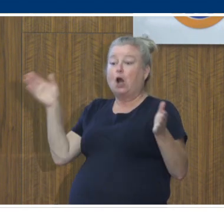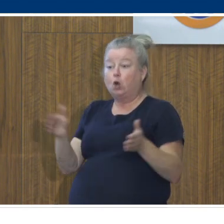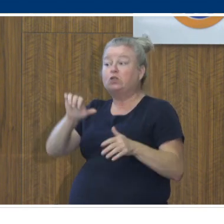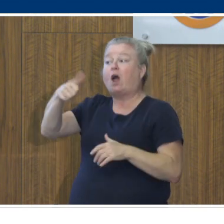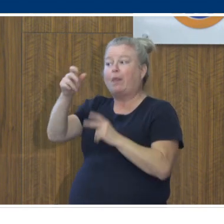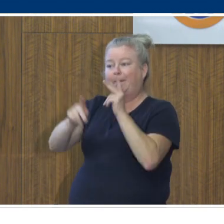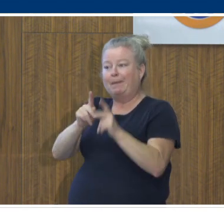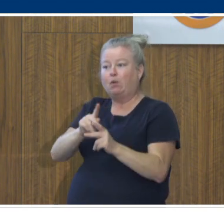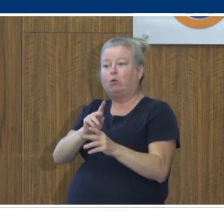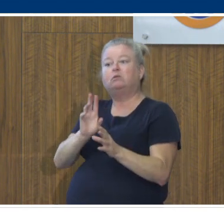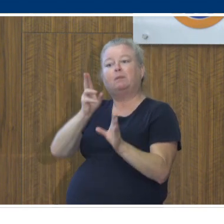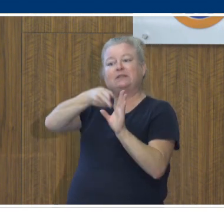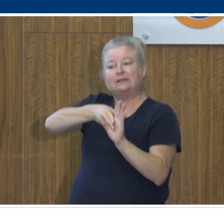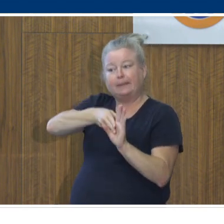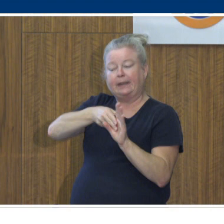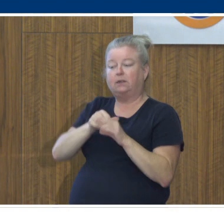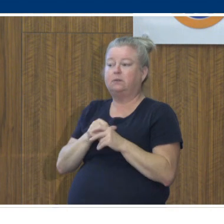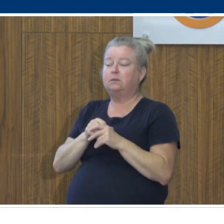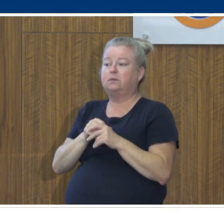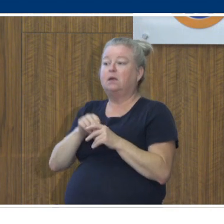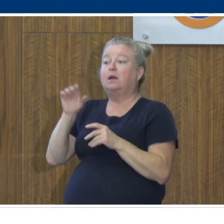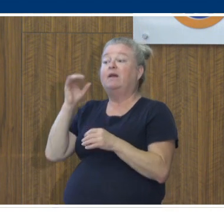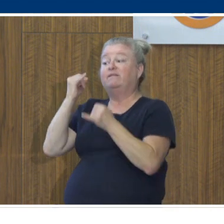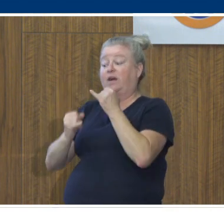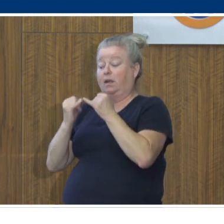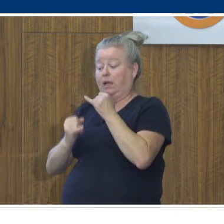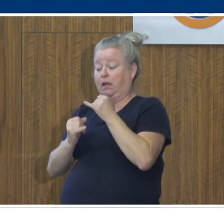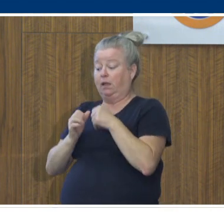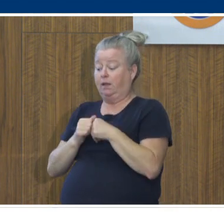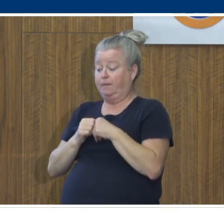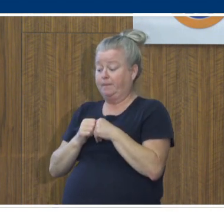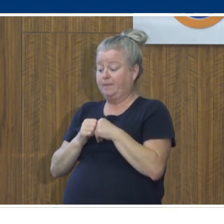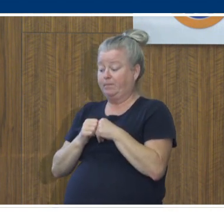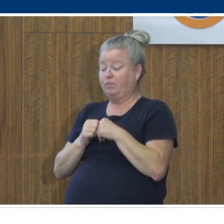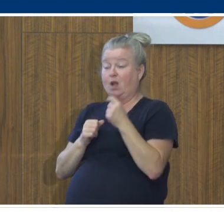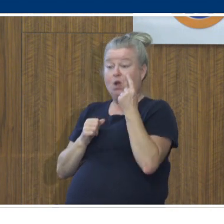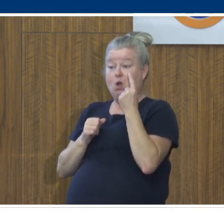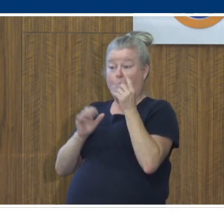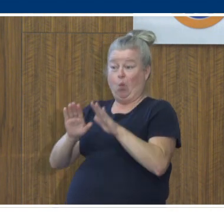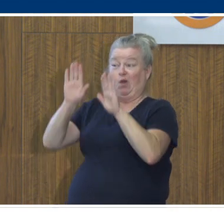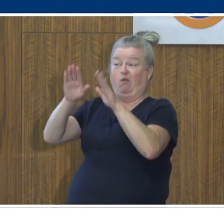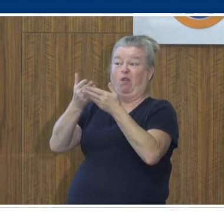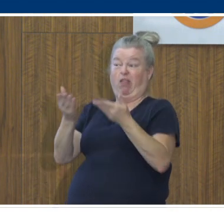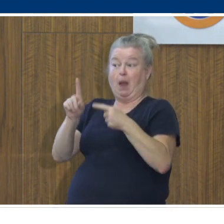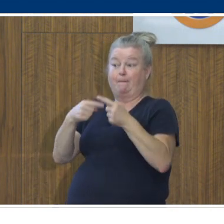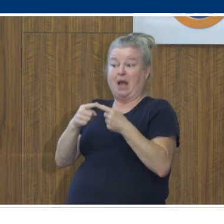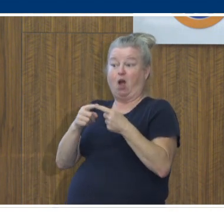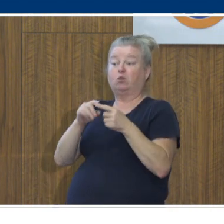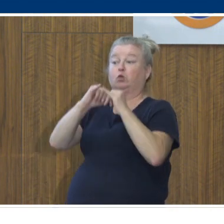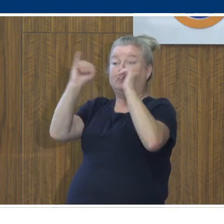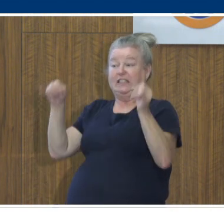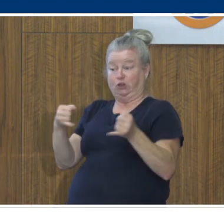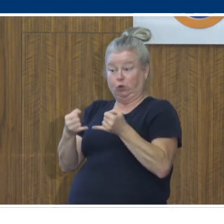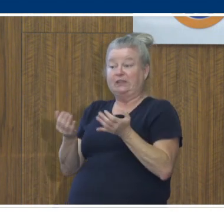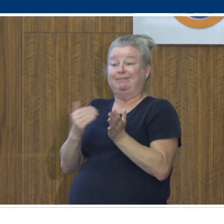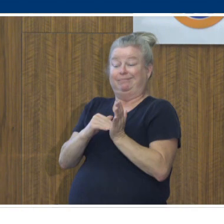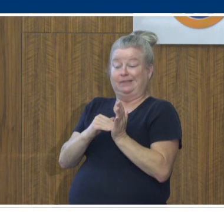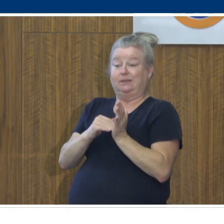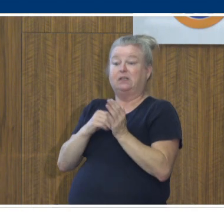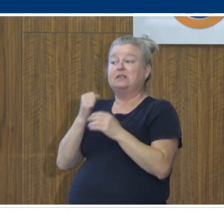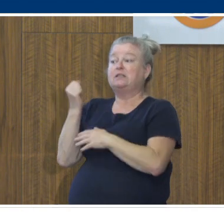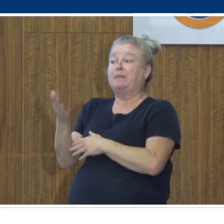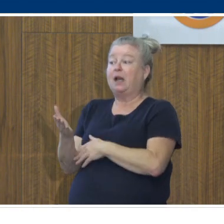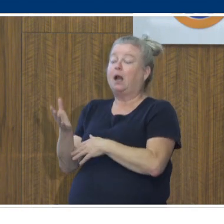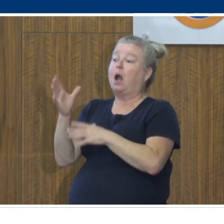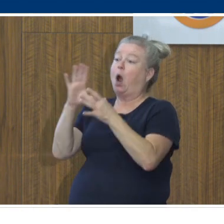to participate. And then finally, the wonderful thing about redistricting, in addition to submitting comments and